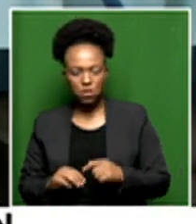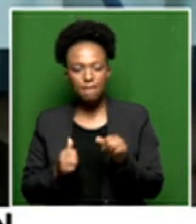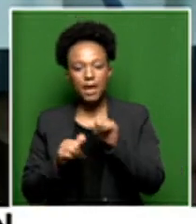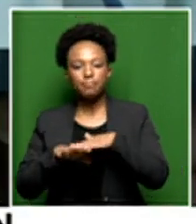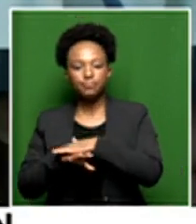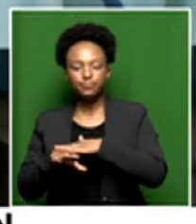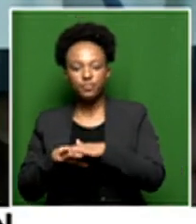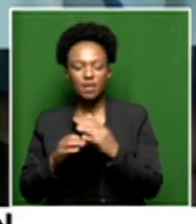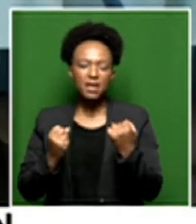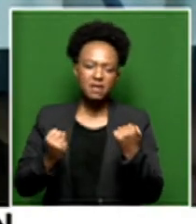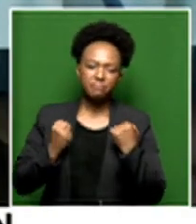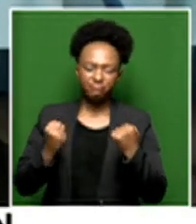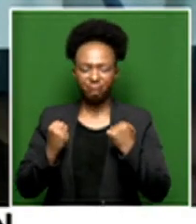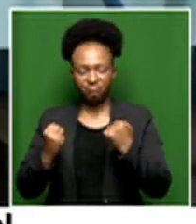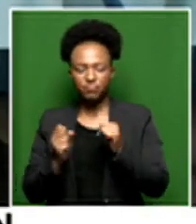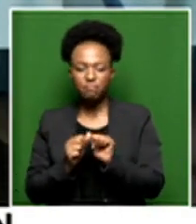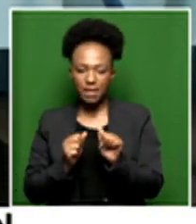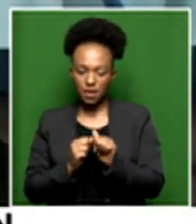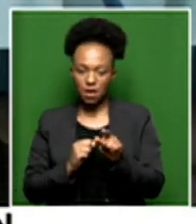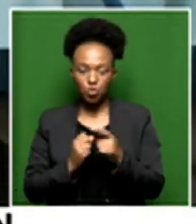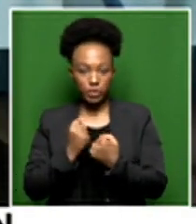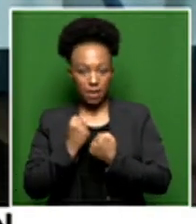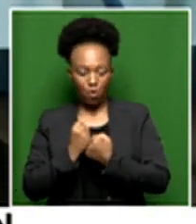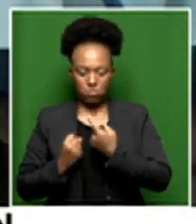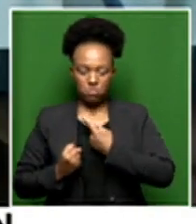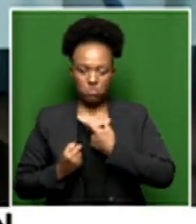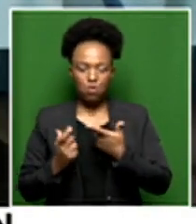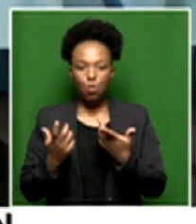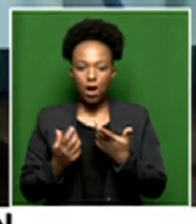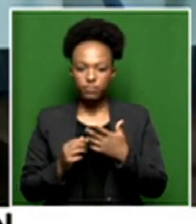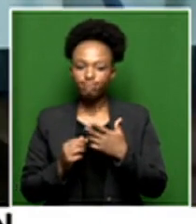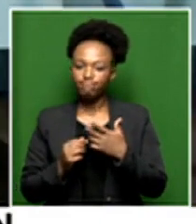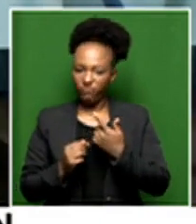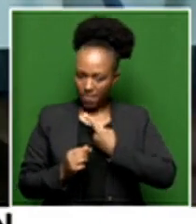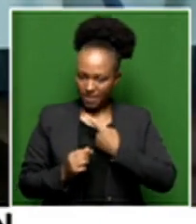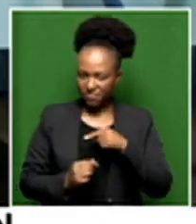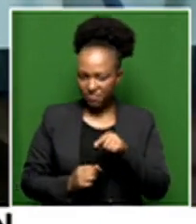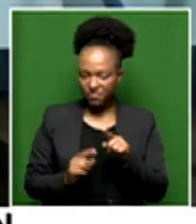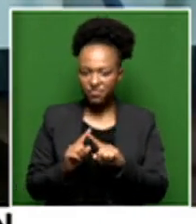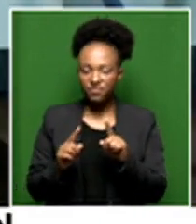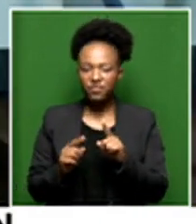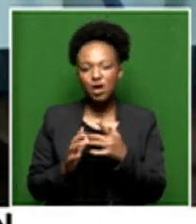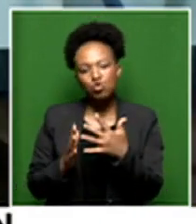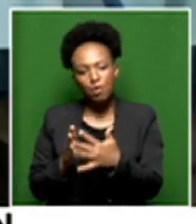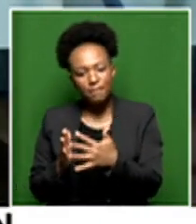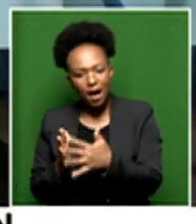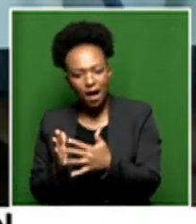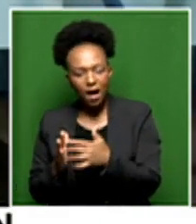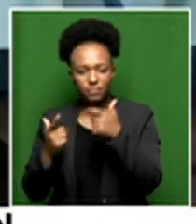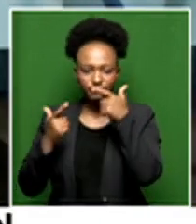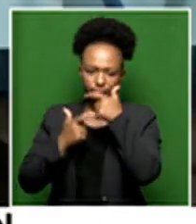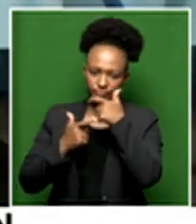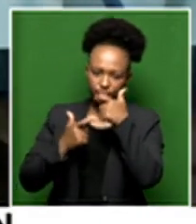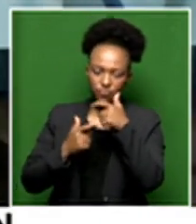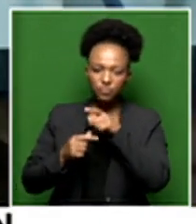basics, looking at exercise, creating support structures around oneself, and then humor, working on